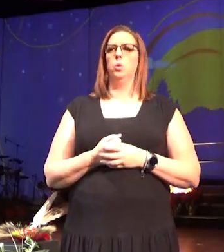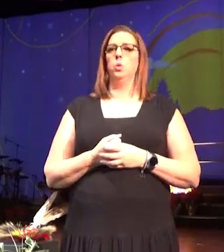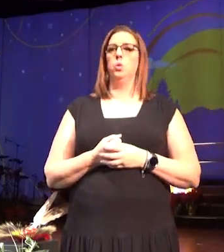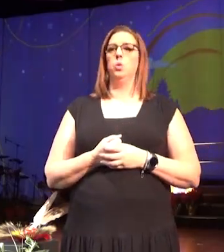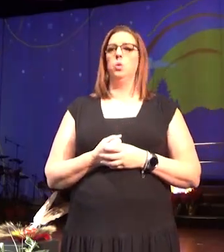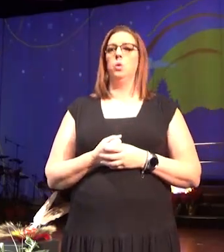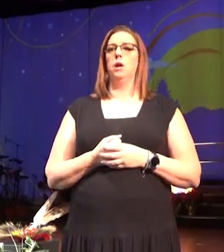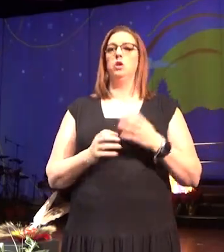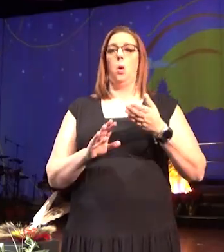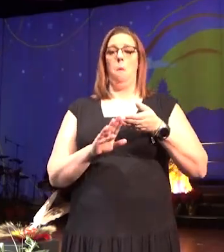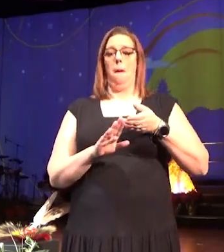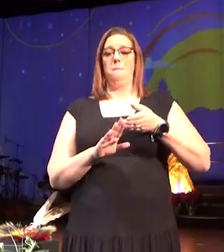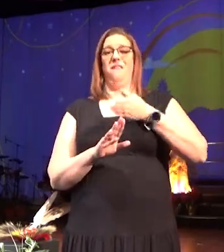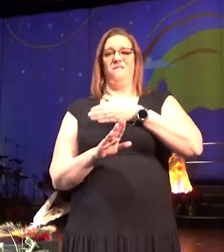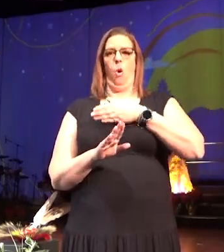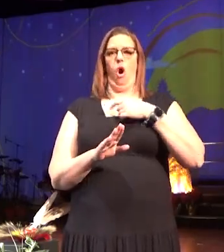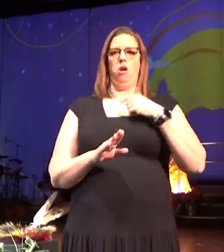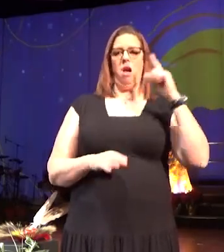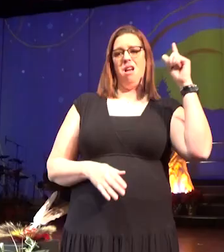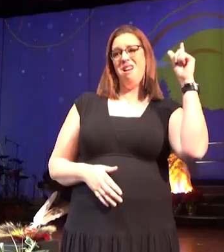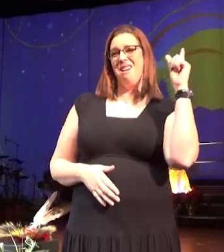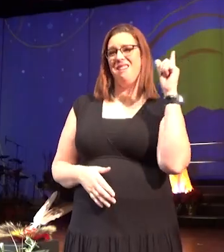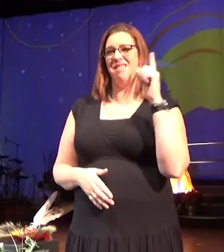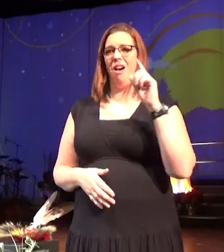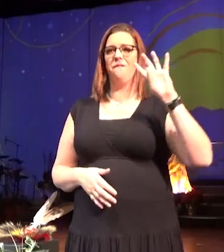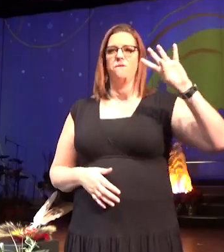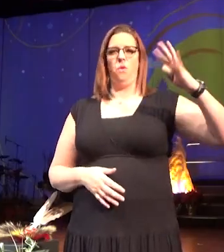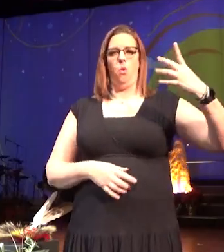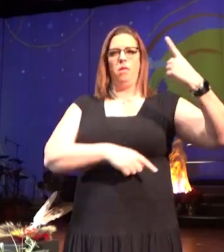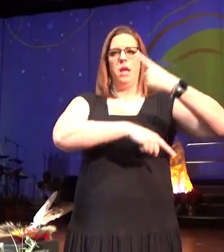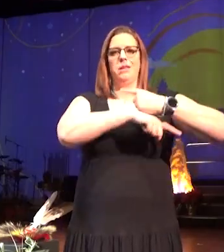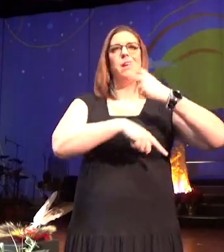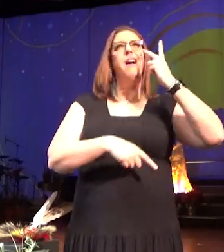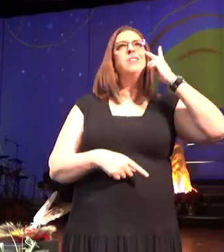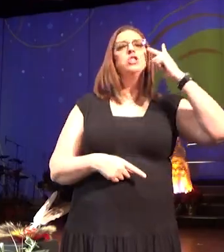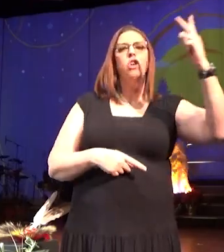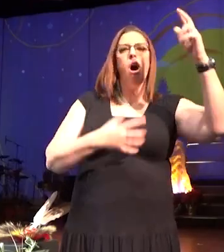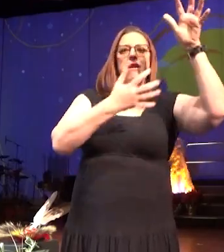And before I came down that fourth day, I seen some clouds at a distance, and